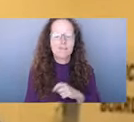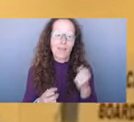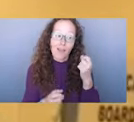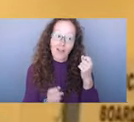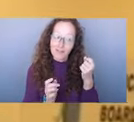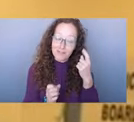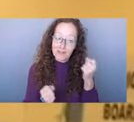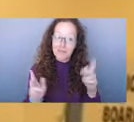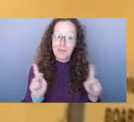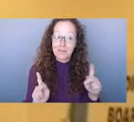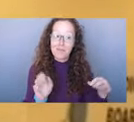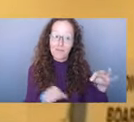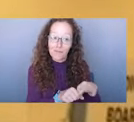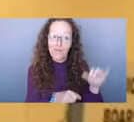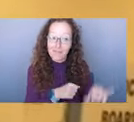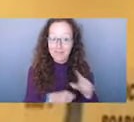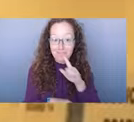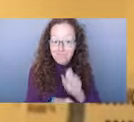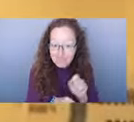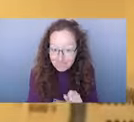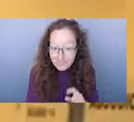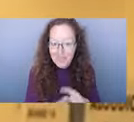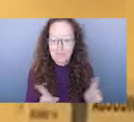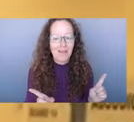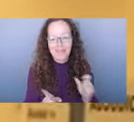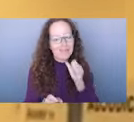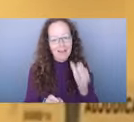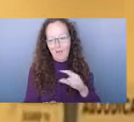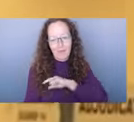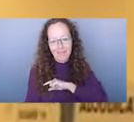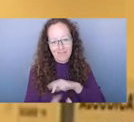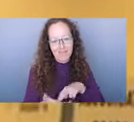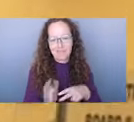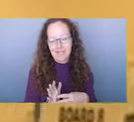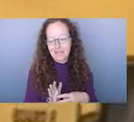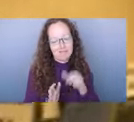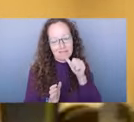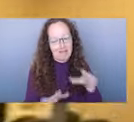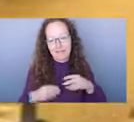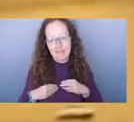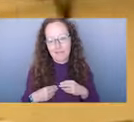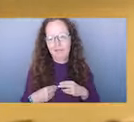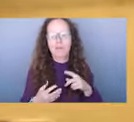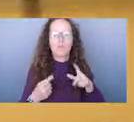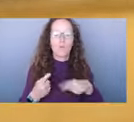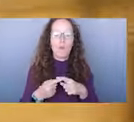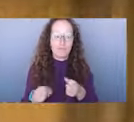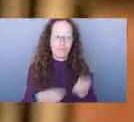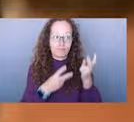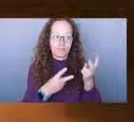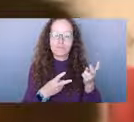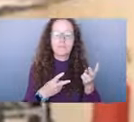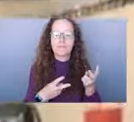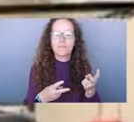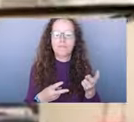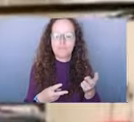they then accept it as a non-qualified. That would be read into results as a non-qualified. So as the